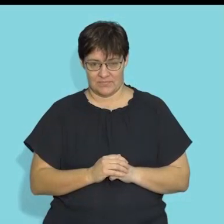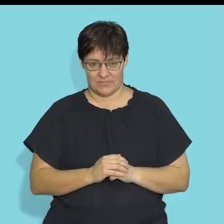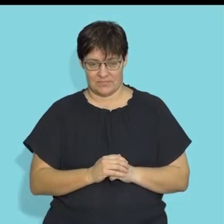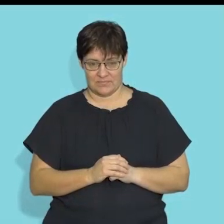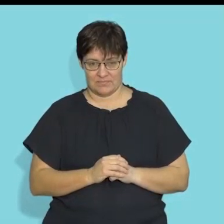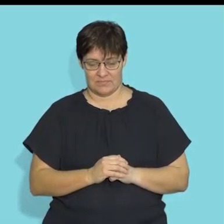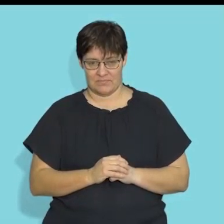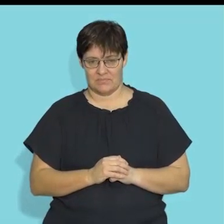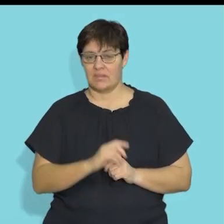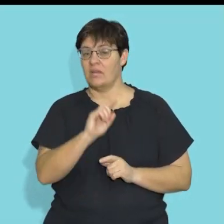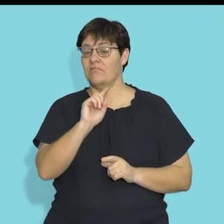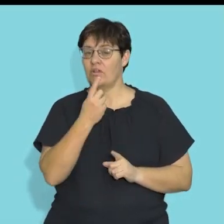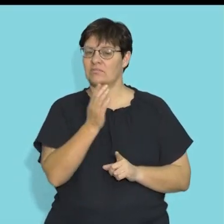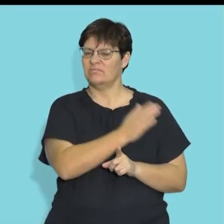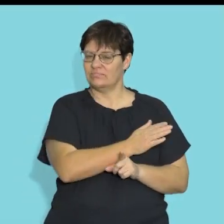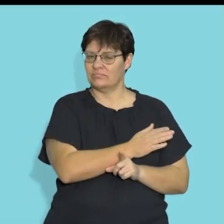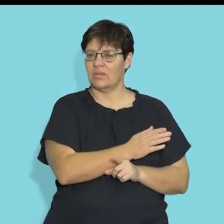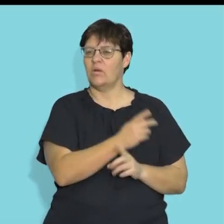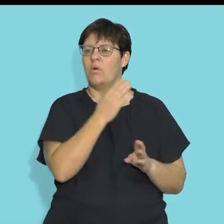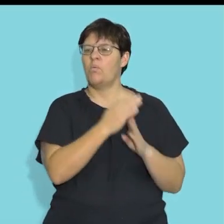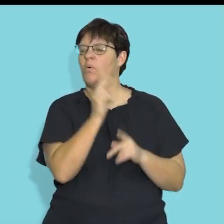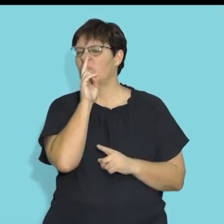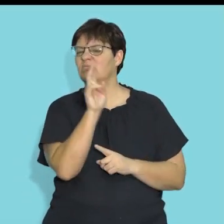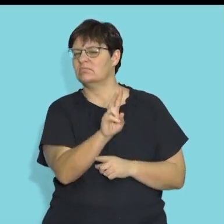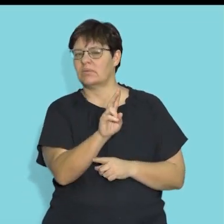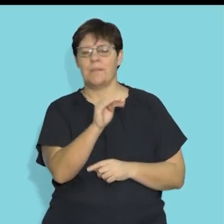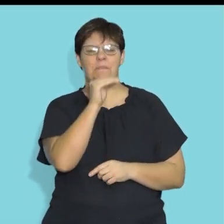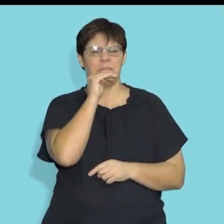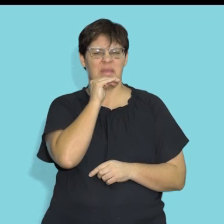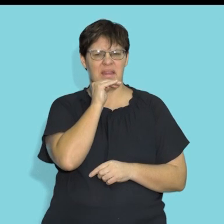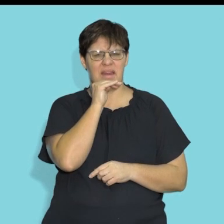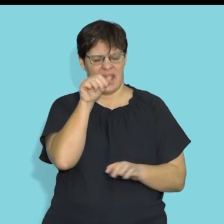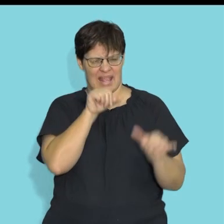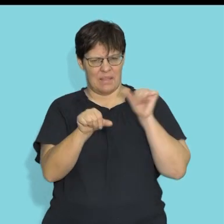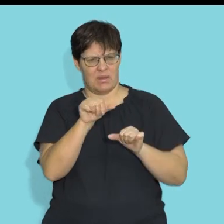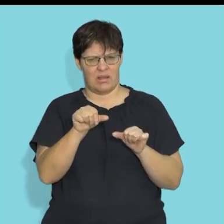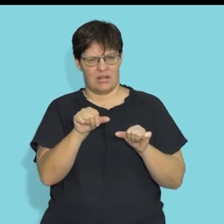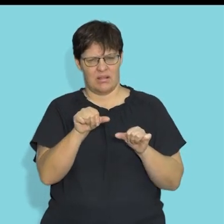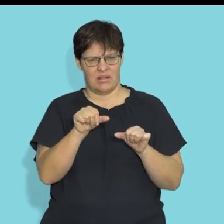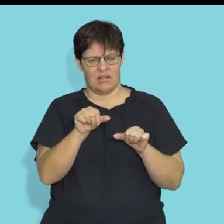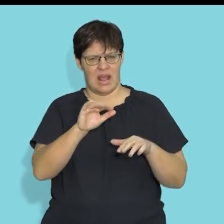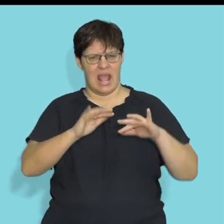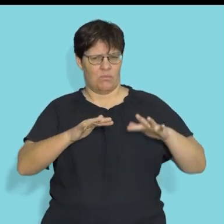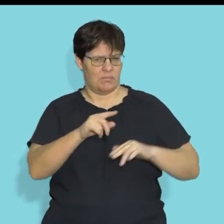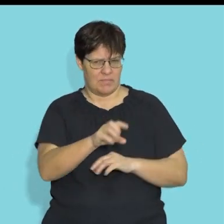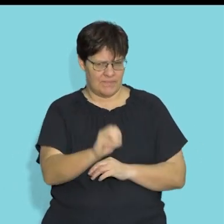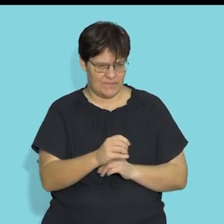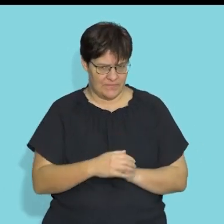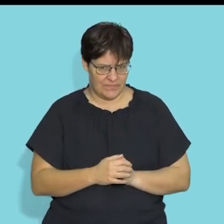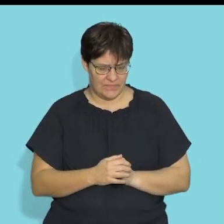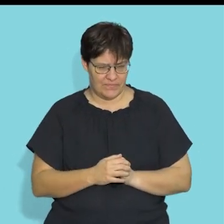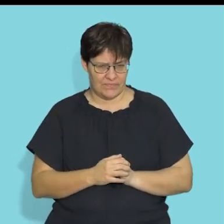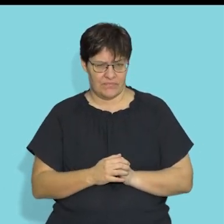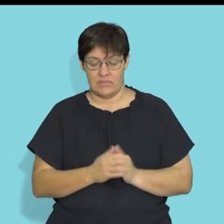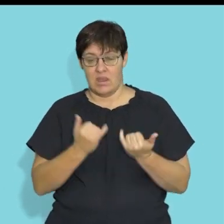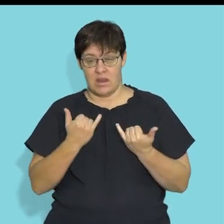In the first session, we worked up to a point where we looked at the definition of chemical equilibrium. What